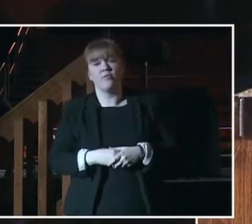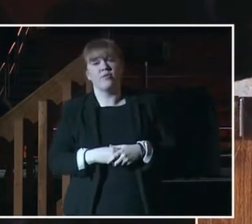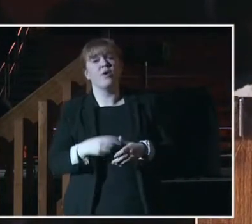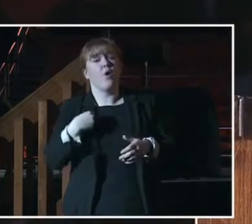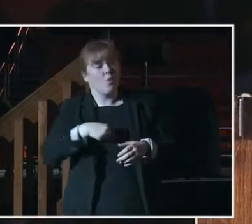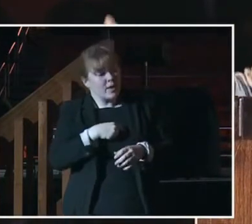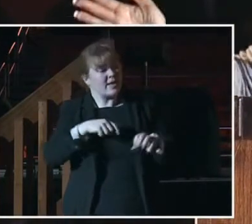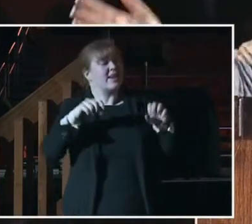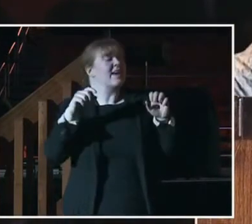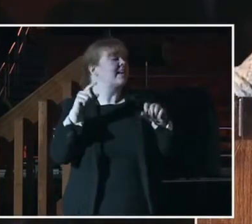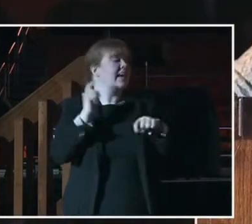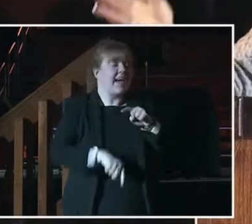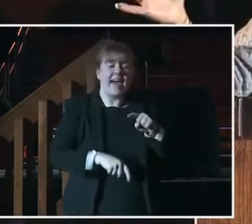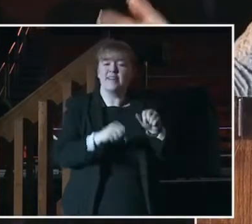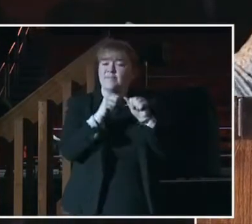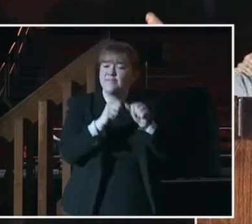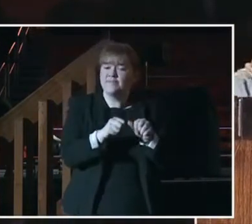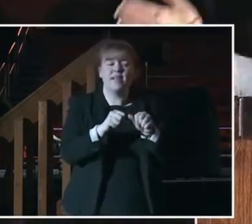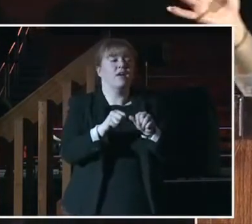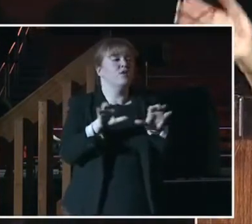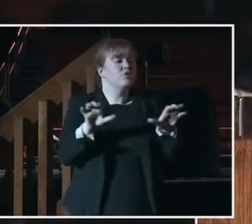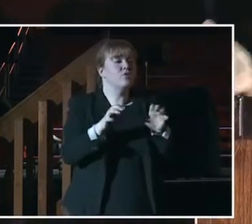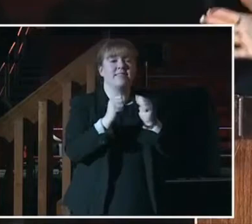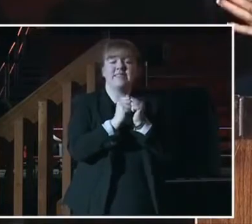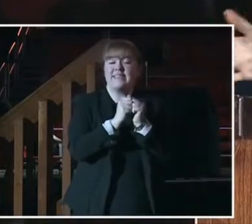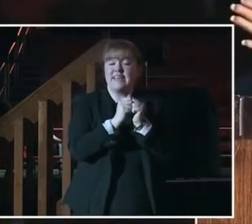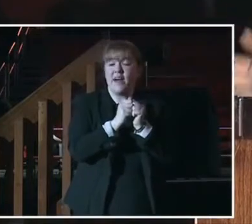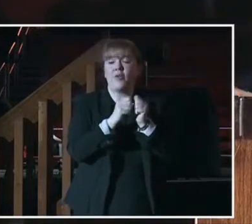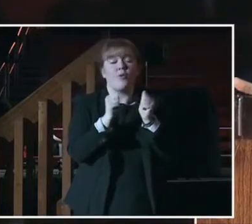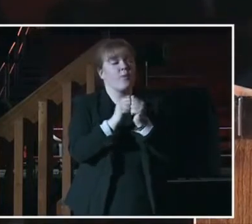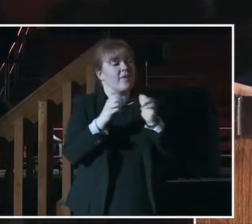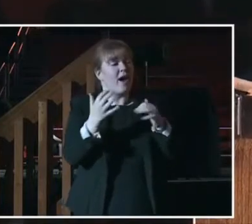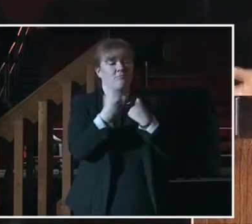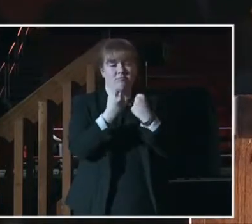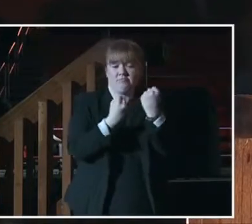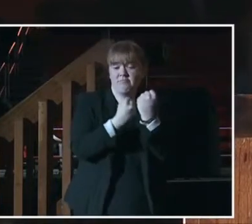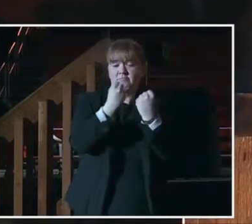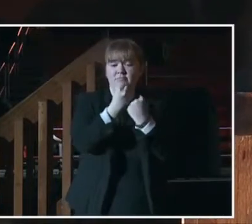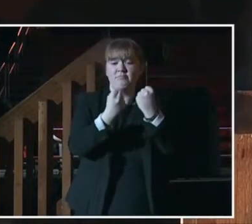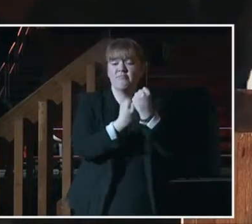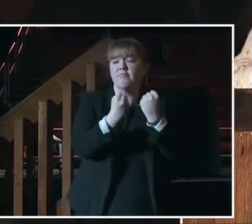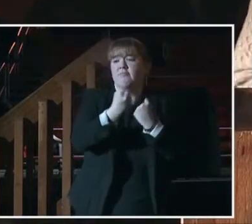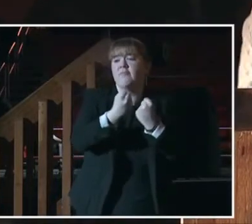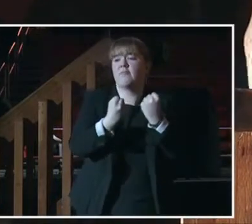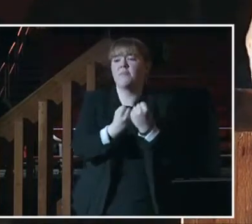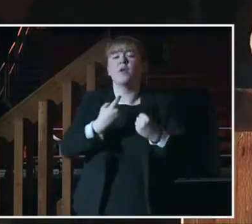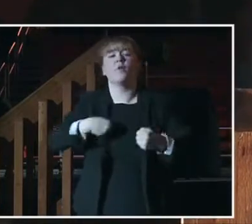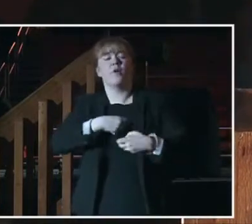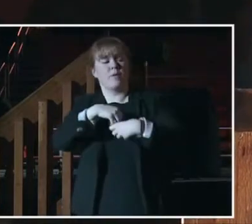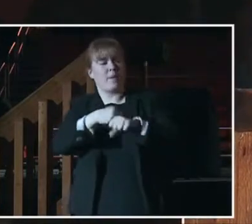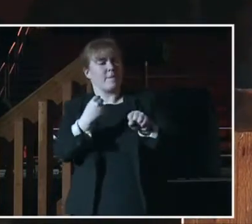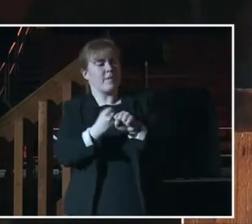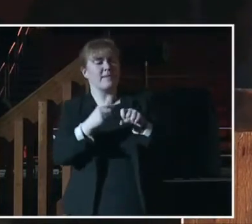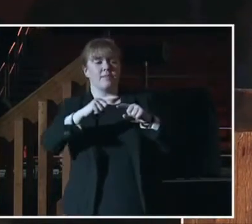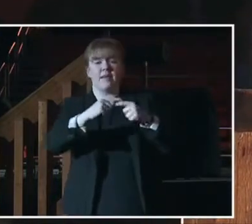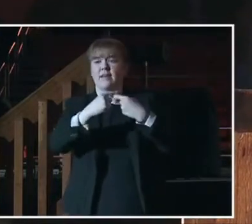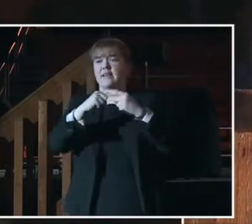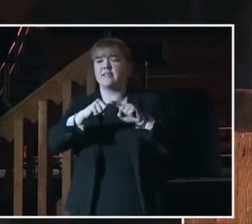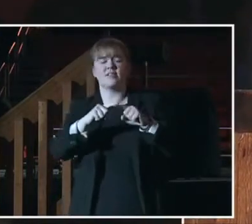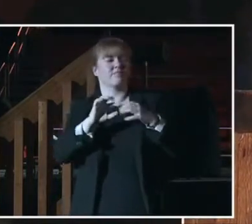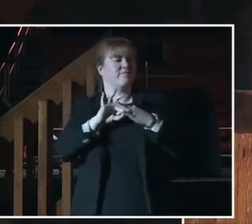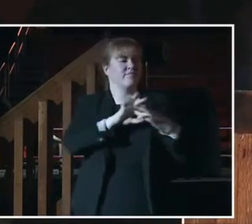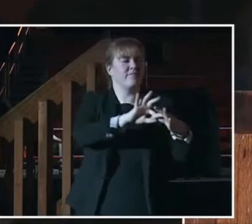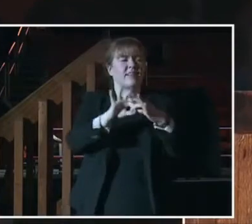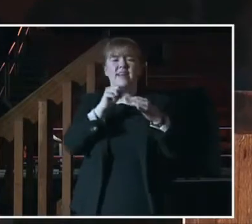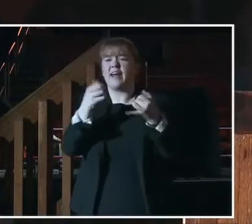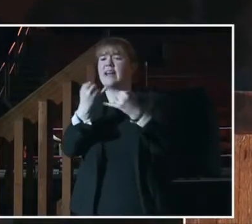We cannot do this together, y'all, without each other. We were created to be interdependent, not